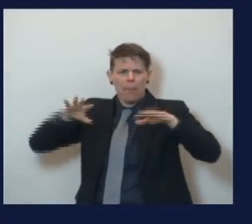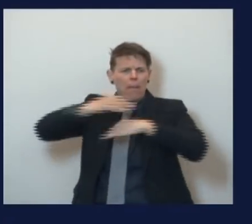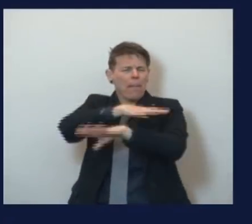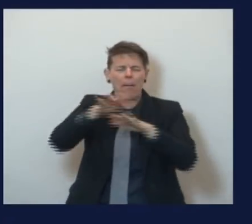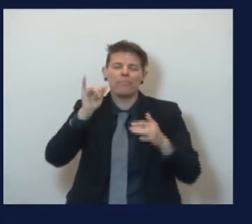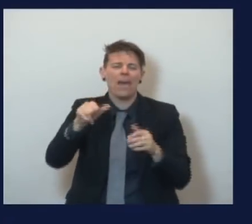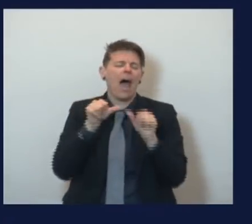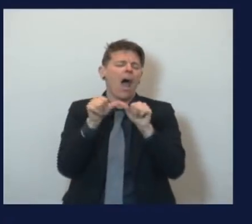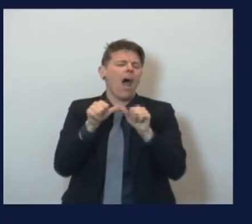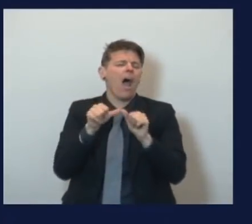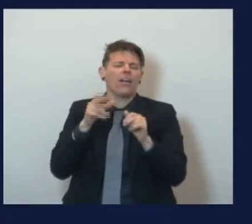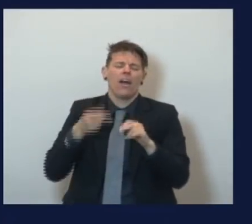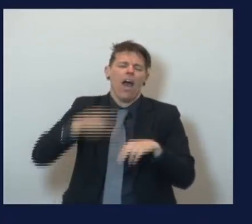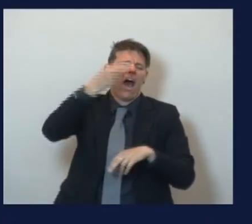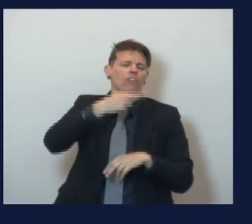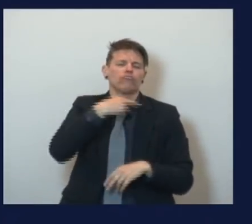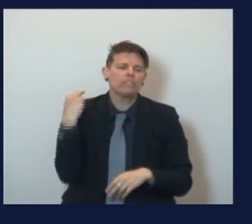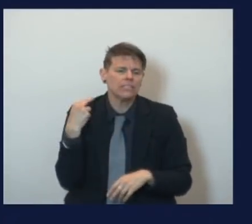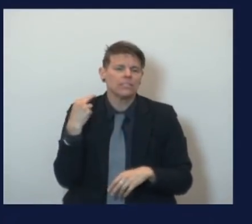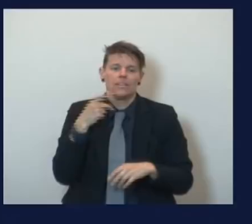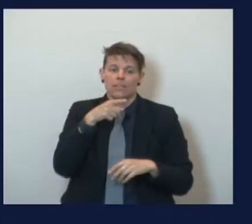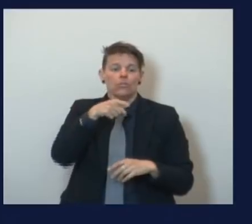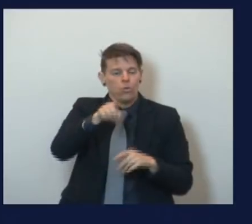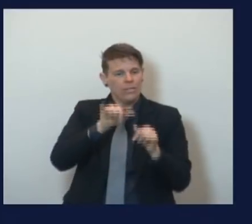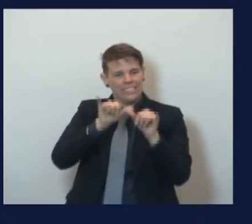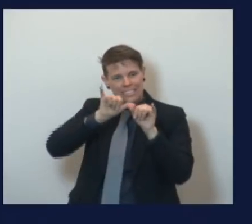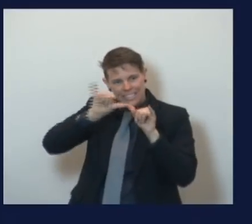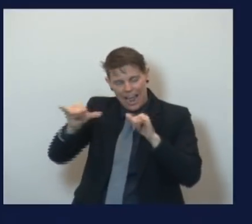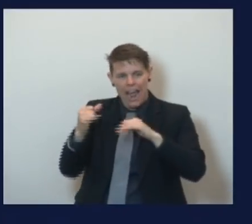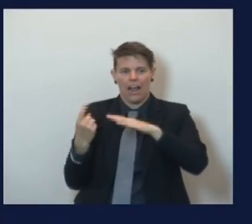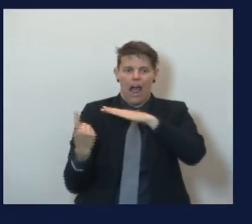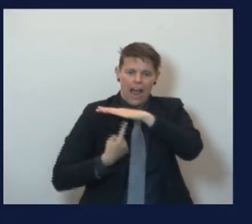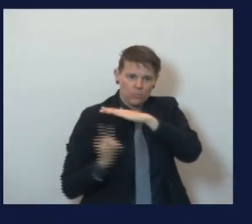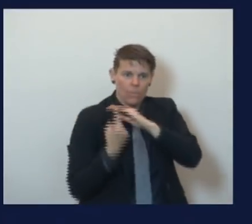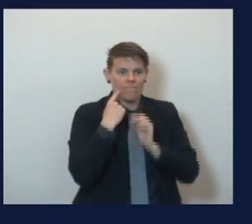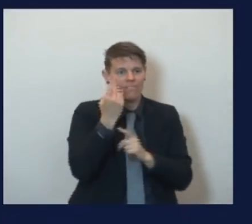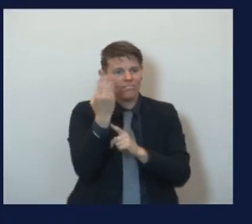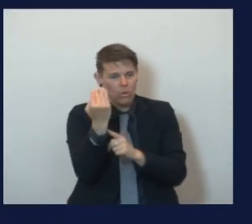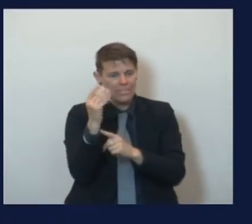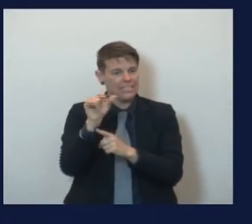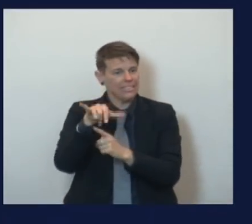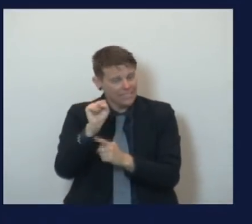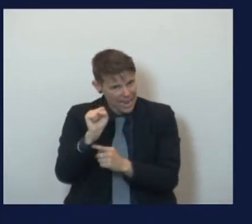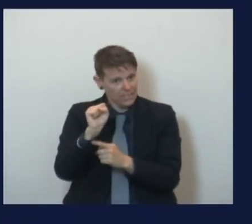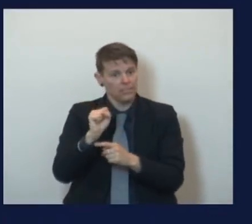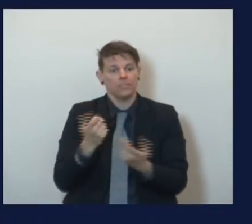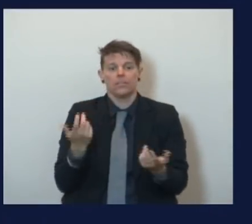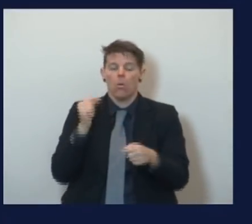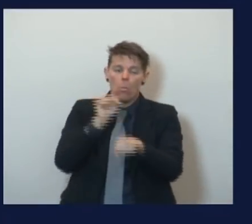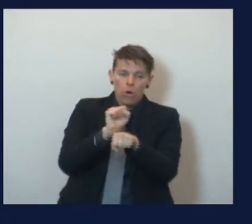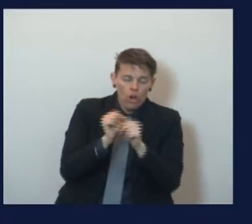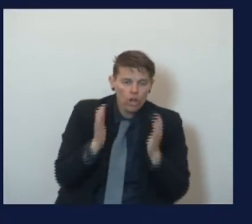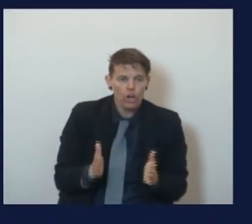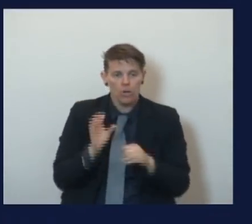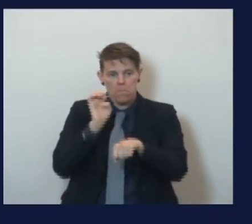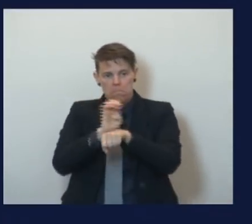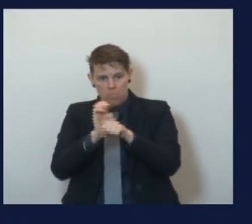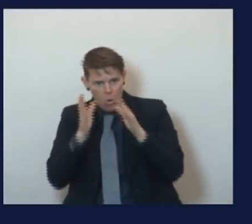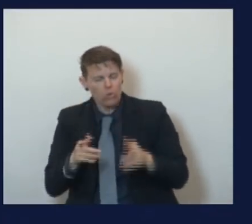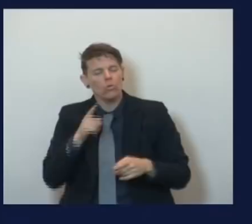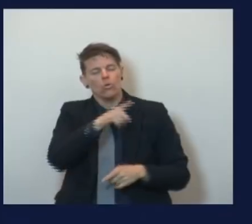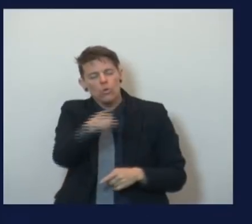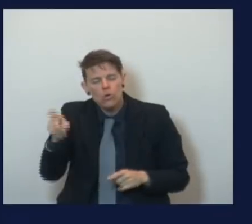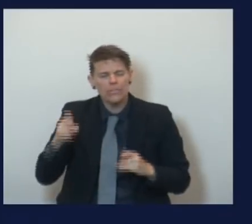work without a 14-day self-isolation period. It's critical. Workers, employers need to ask these questions.